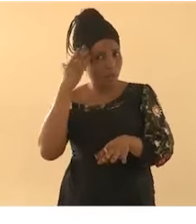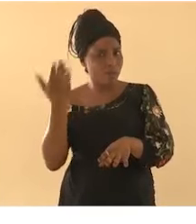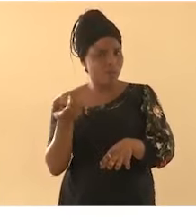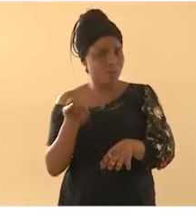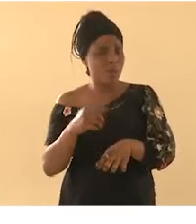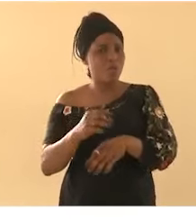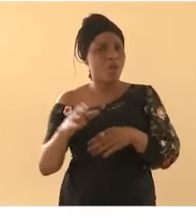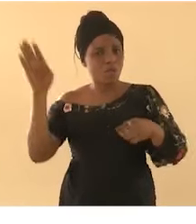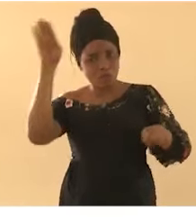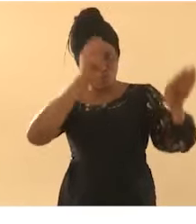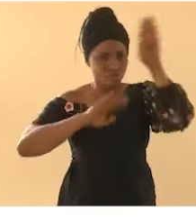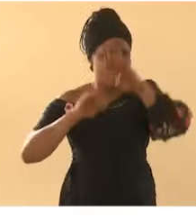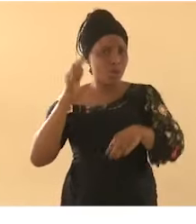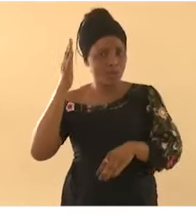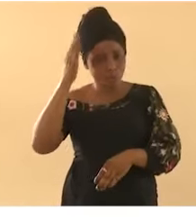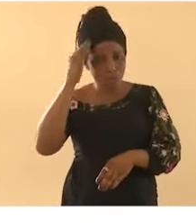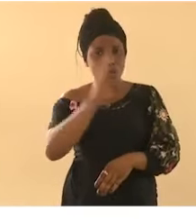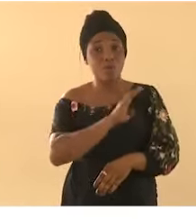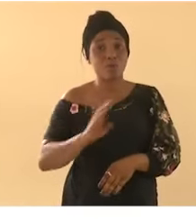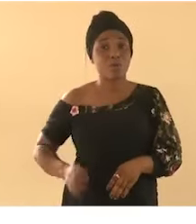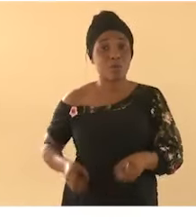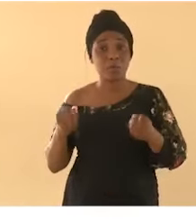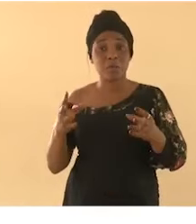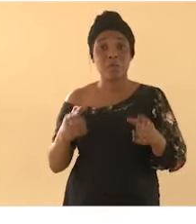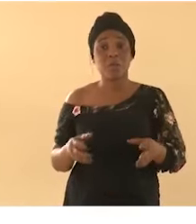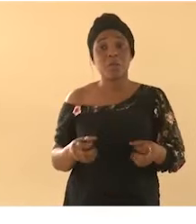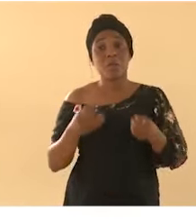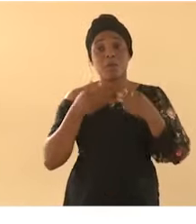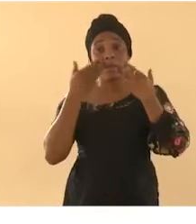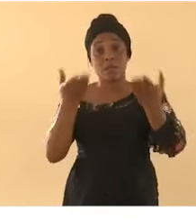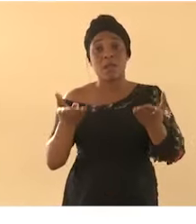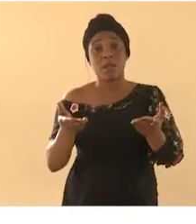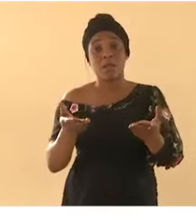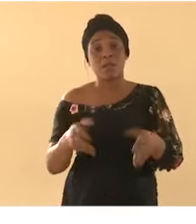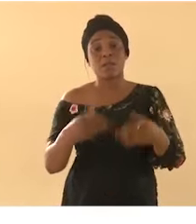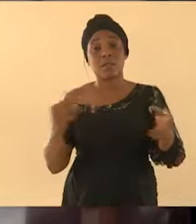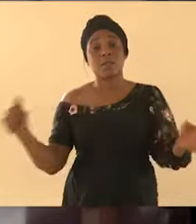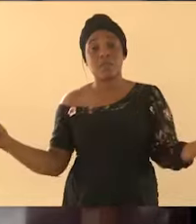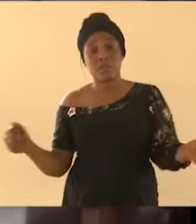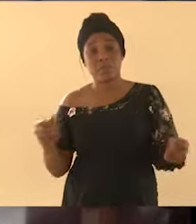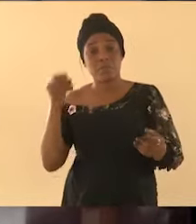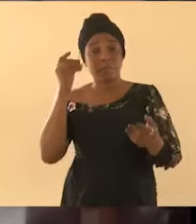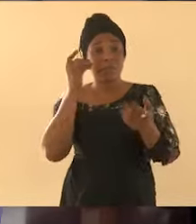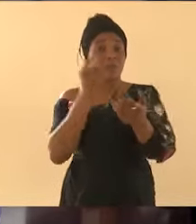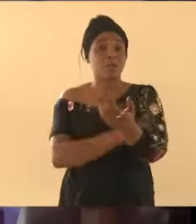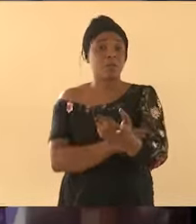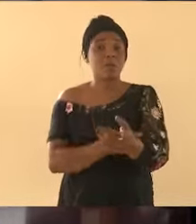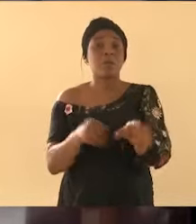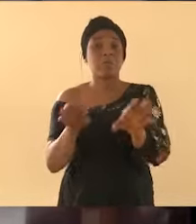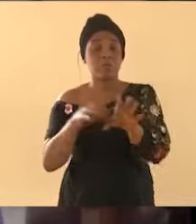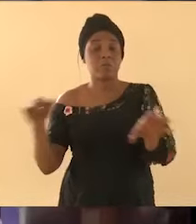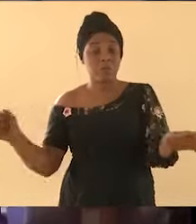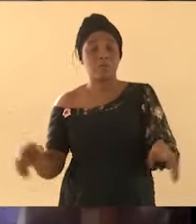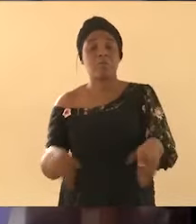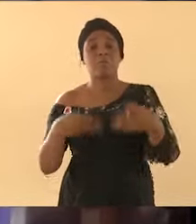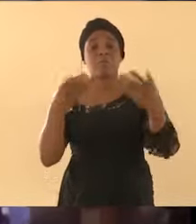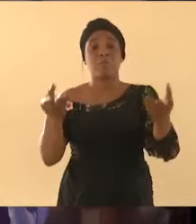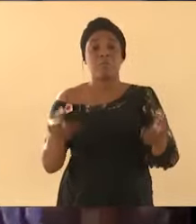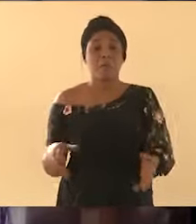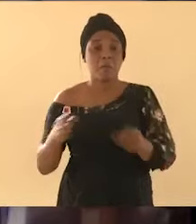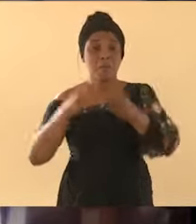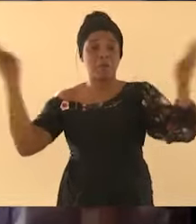of adversity that you really know a Christian, not when people are doing Thanksgiving. Your daughter got wedded yesterday, and then